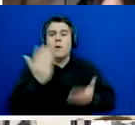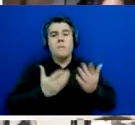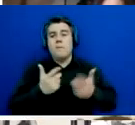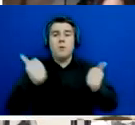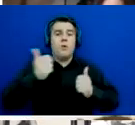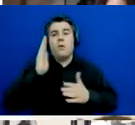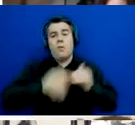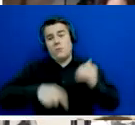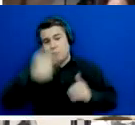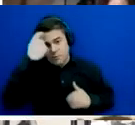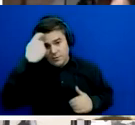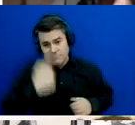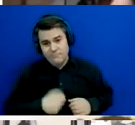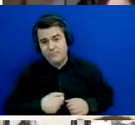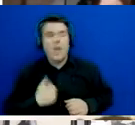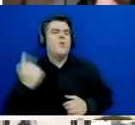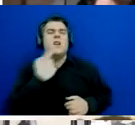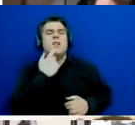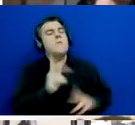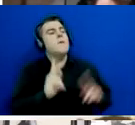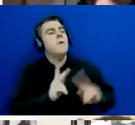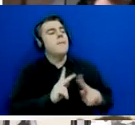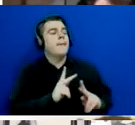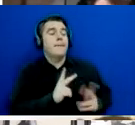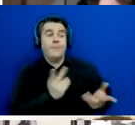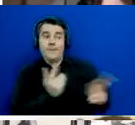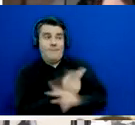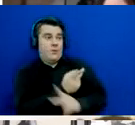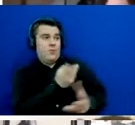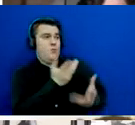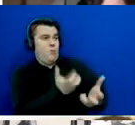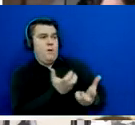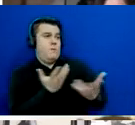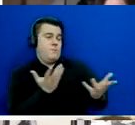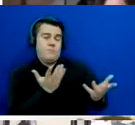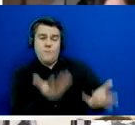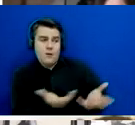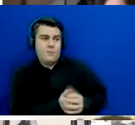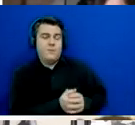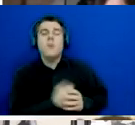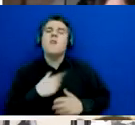is. So I always tell people, like, figure out what you're looking for. When I'm talking to someone, a